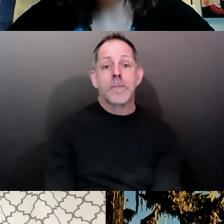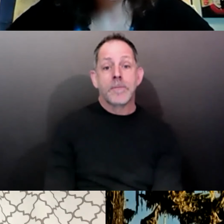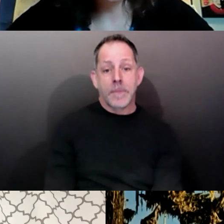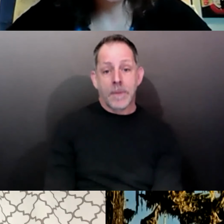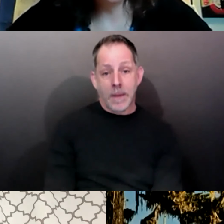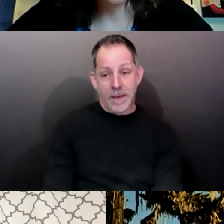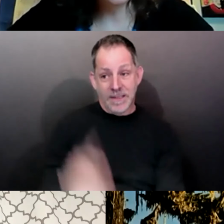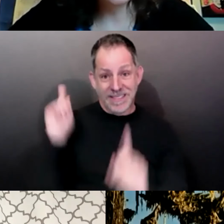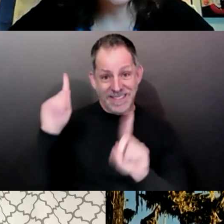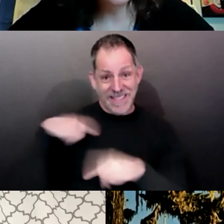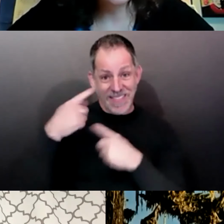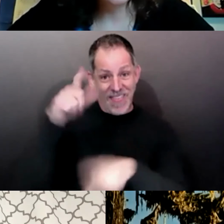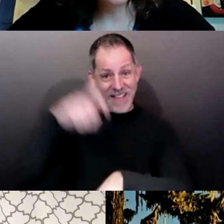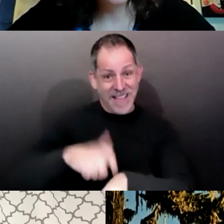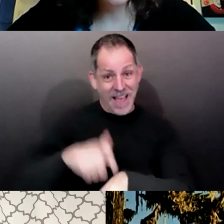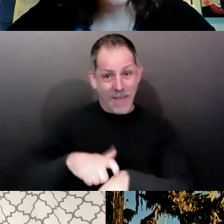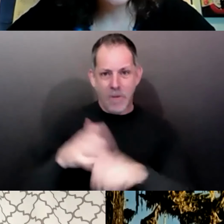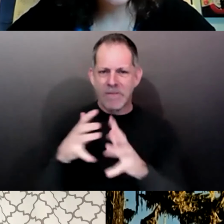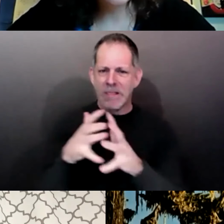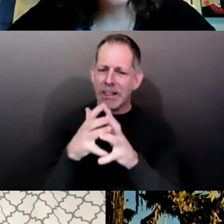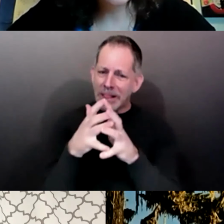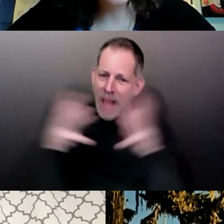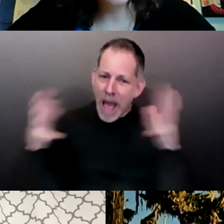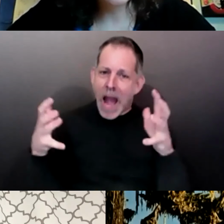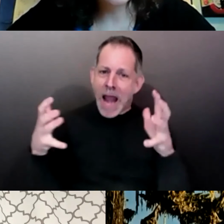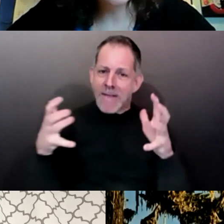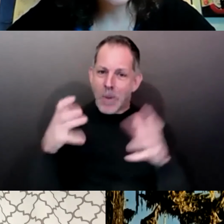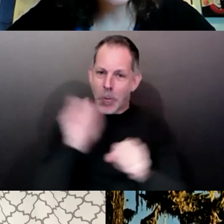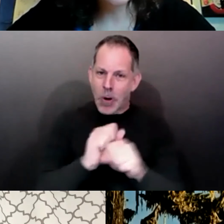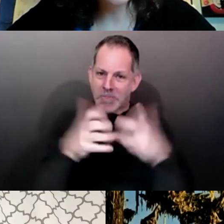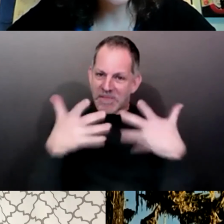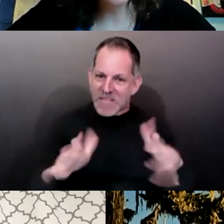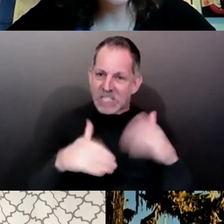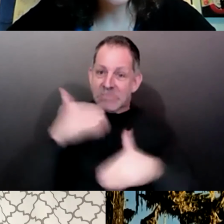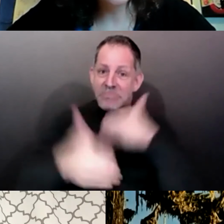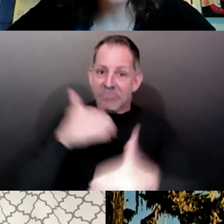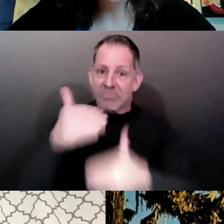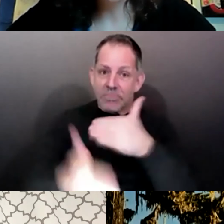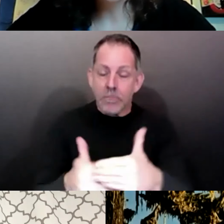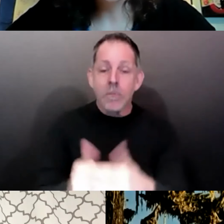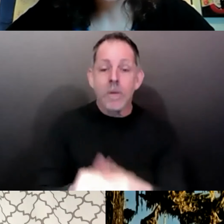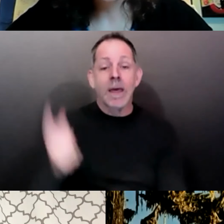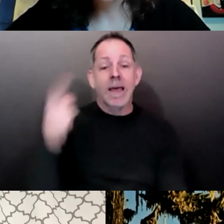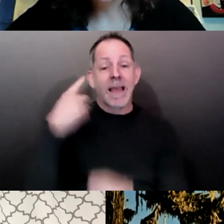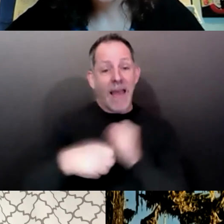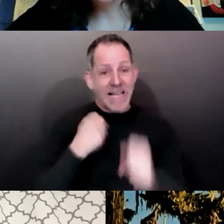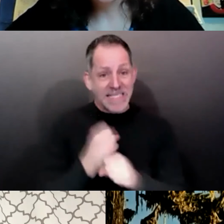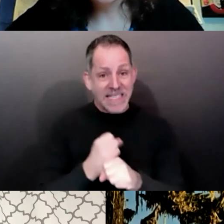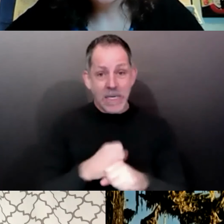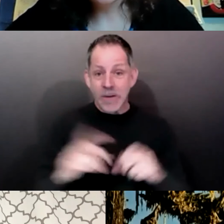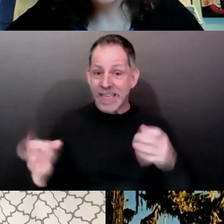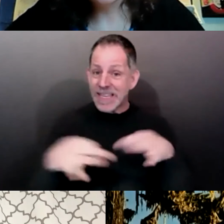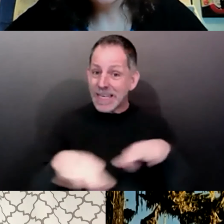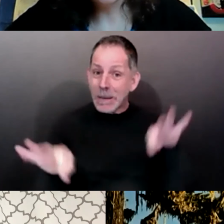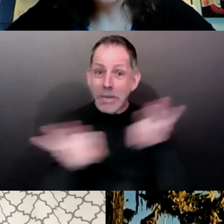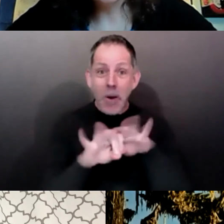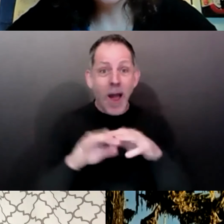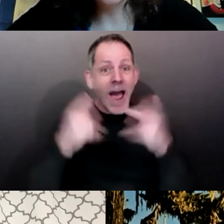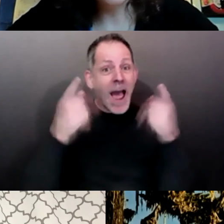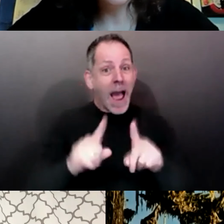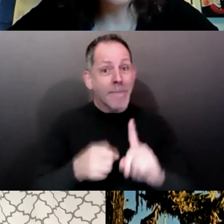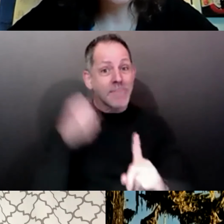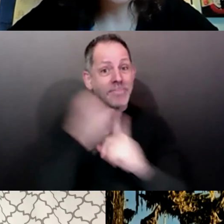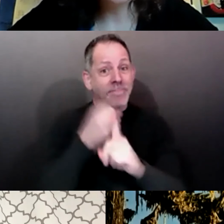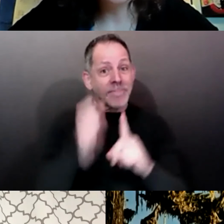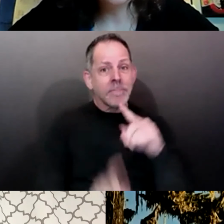mass community COVID testing. Because of the determination and creativity of the team, within a month, we were opening one of the very